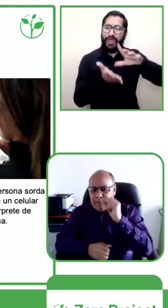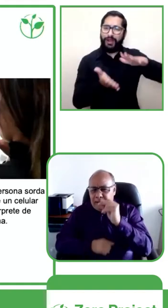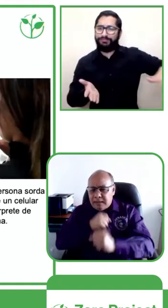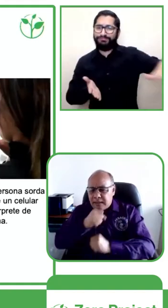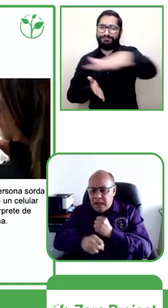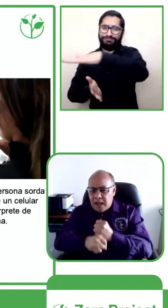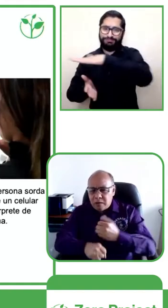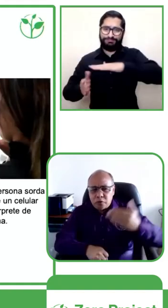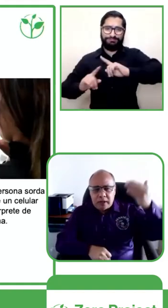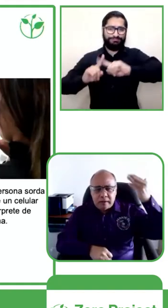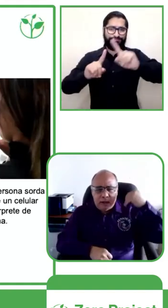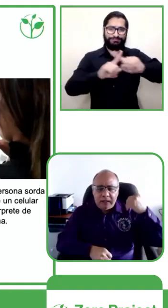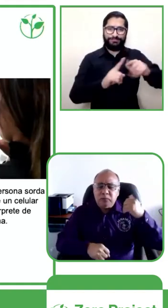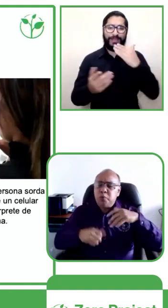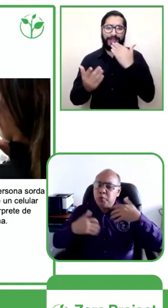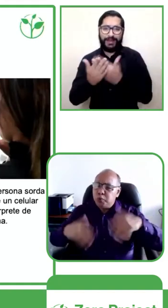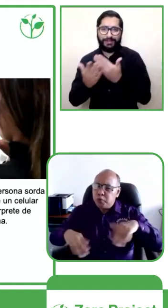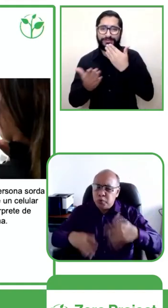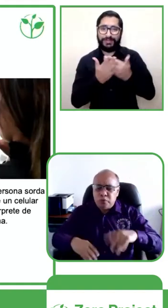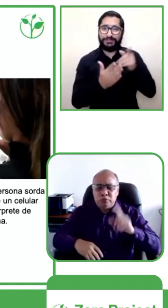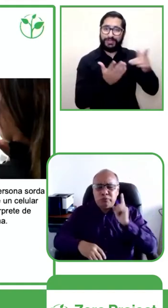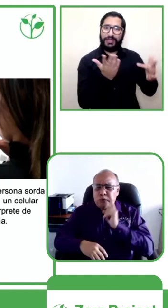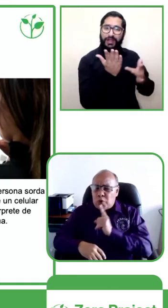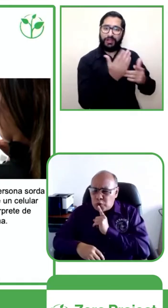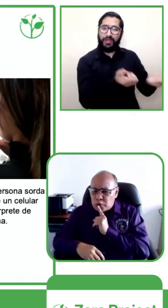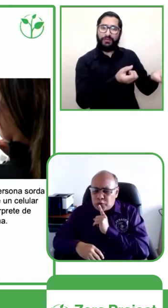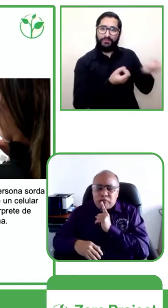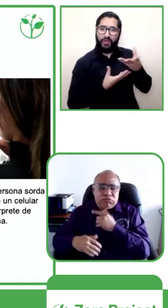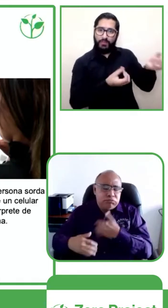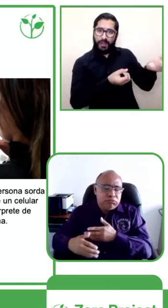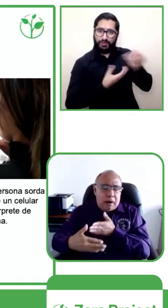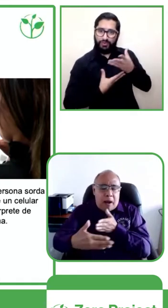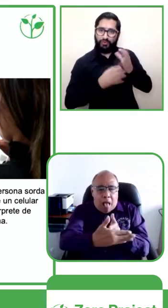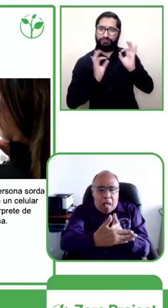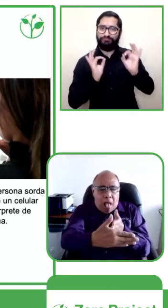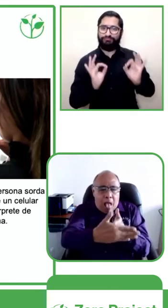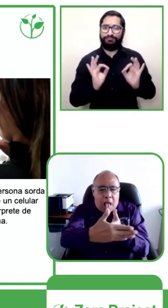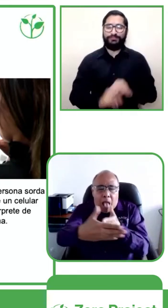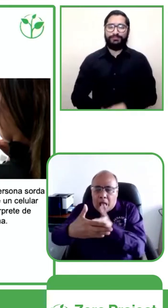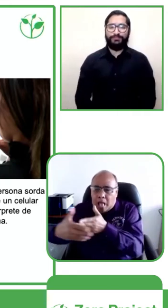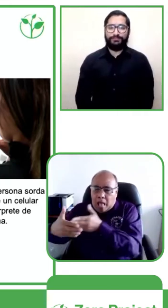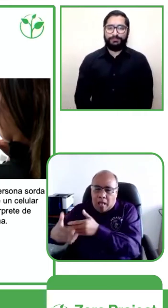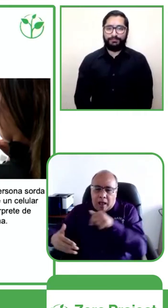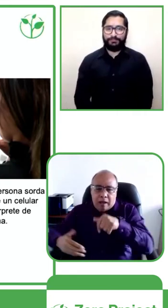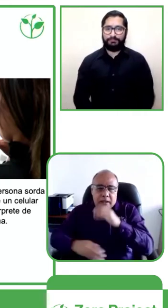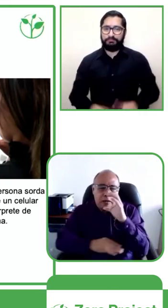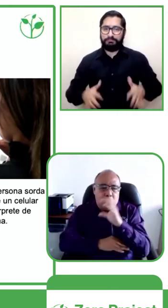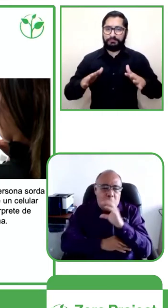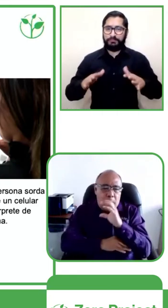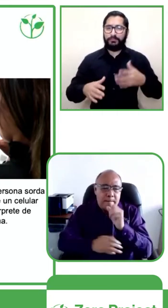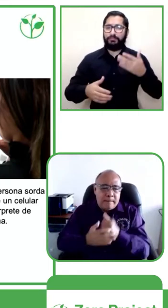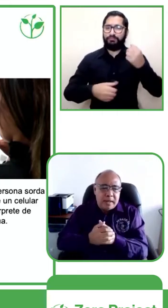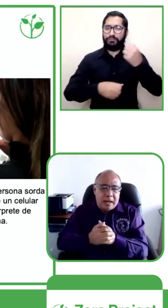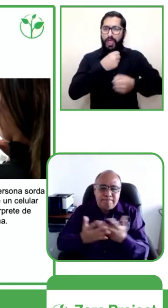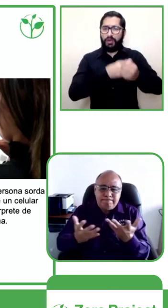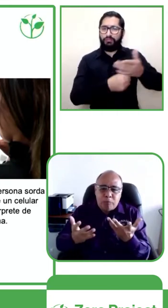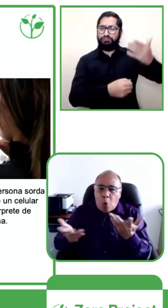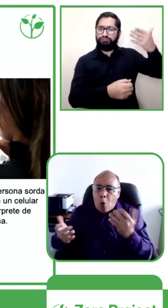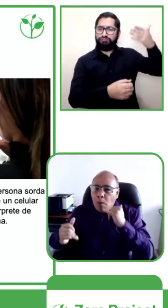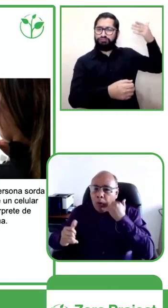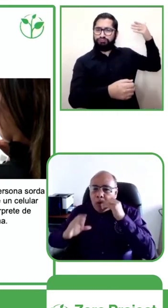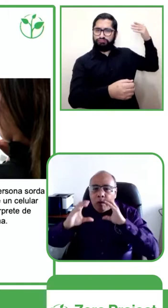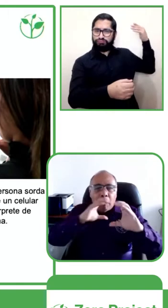the information technologies, among others. 20 years ago, deaf